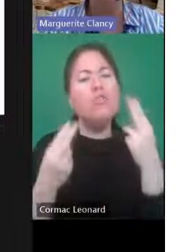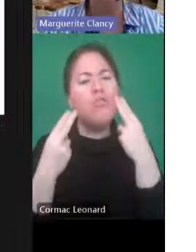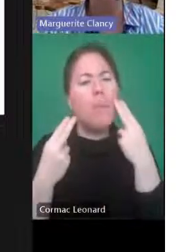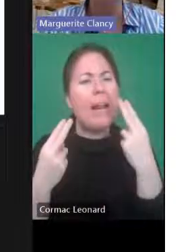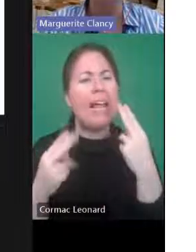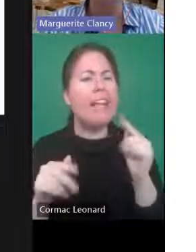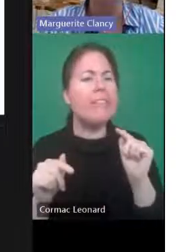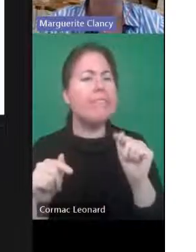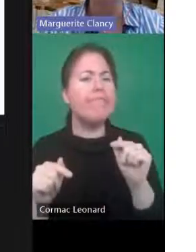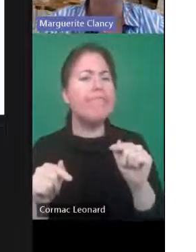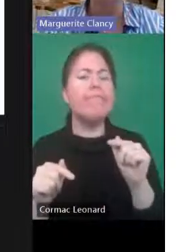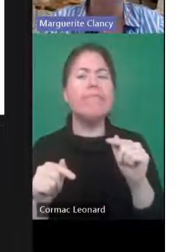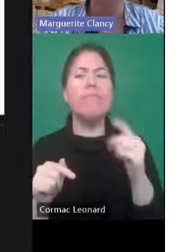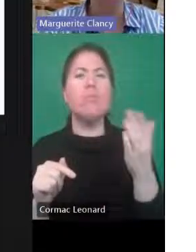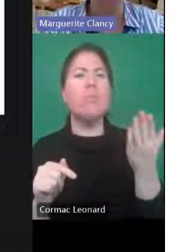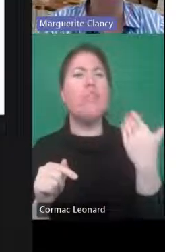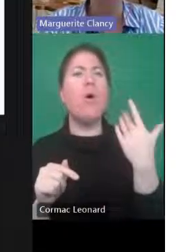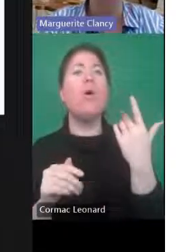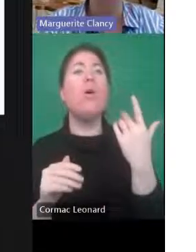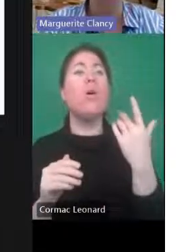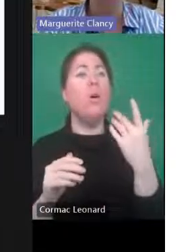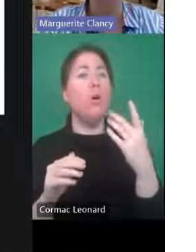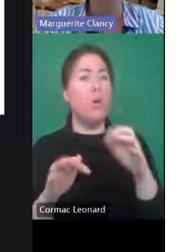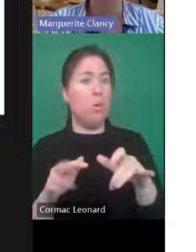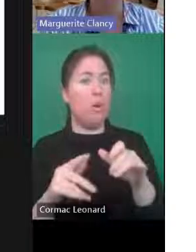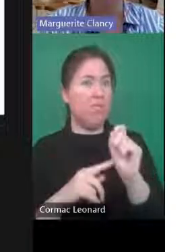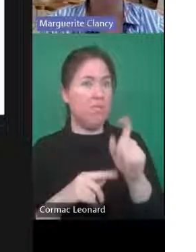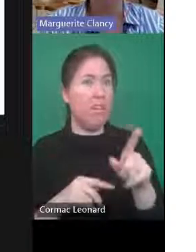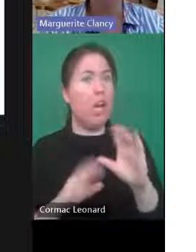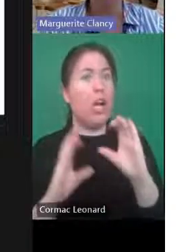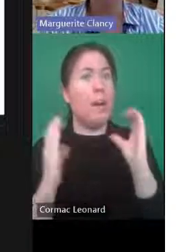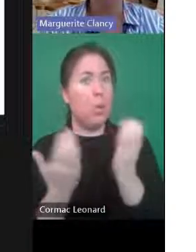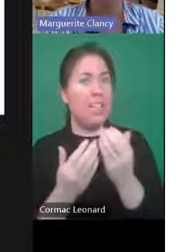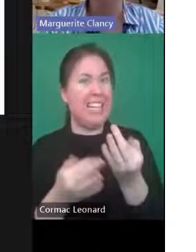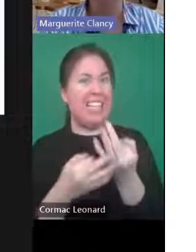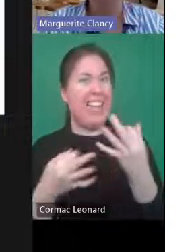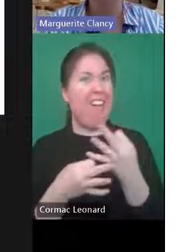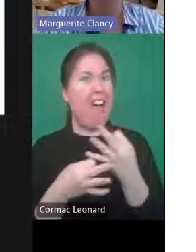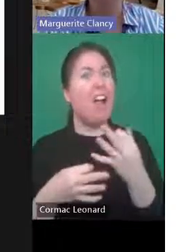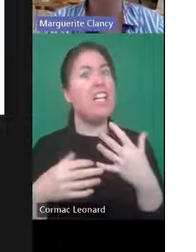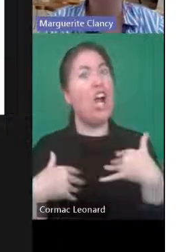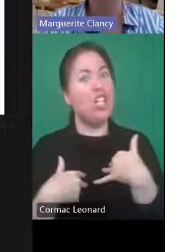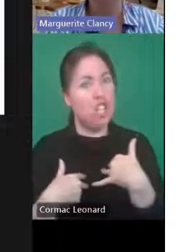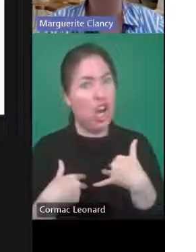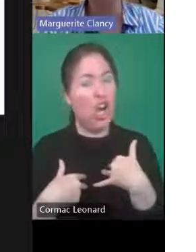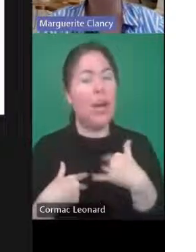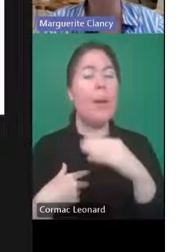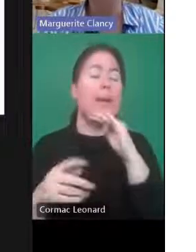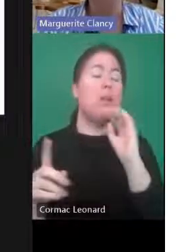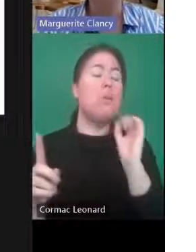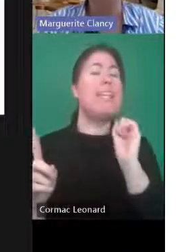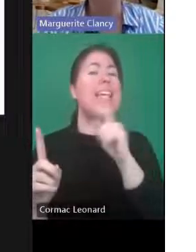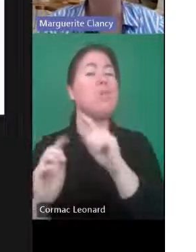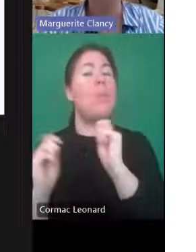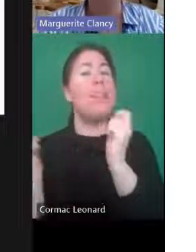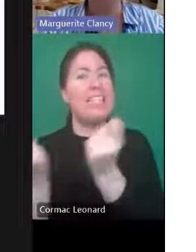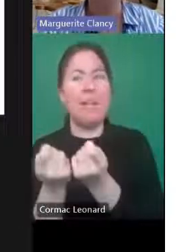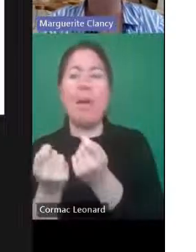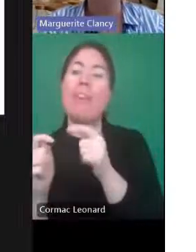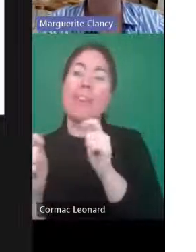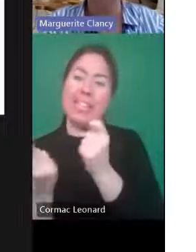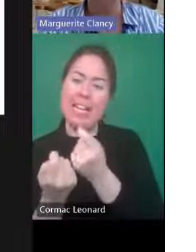would have been logged as a safeguarding concern, a community concern, and would have come into our team for the team then